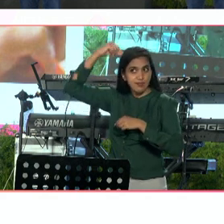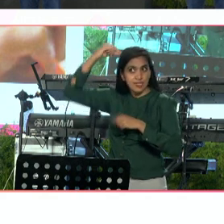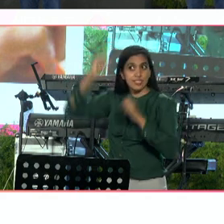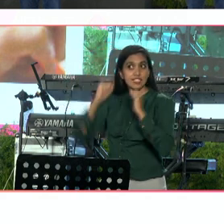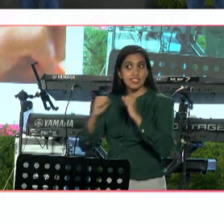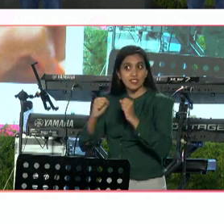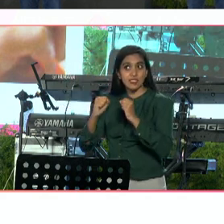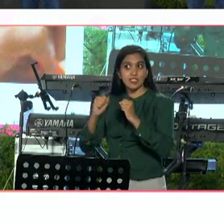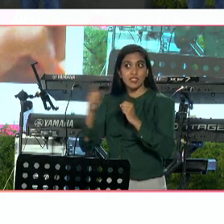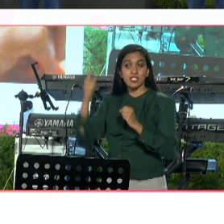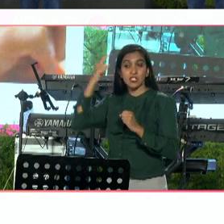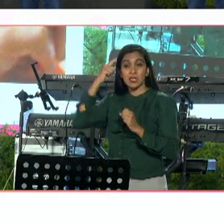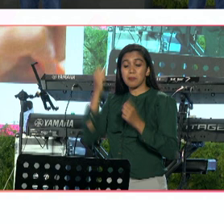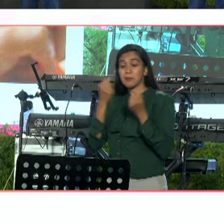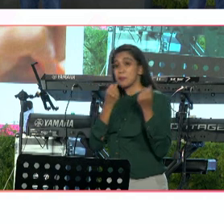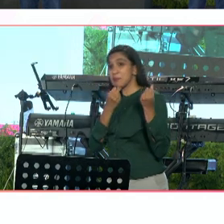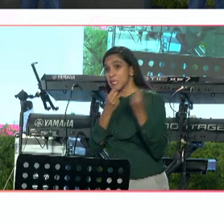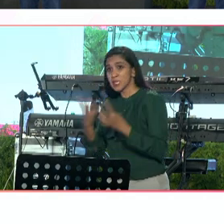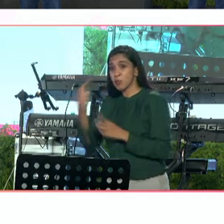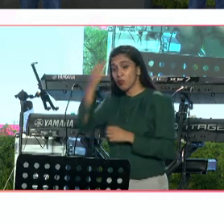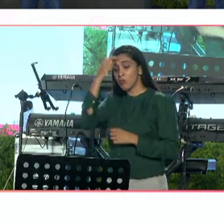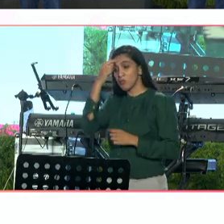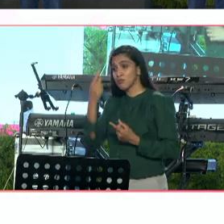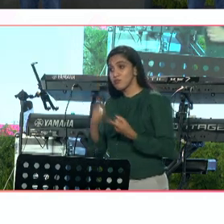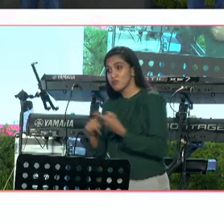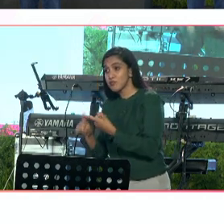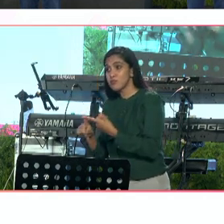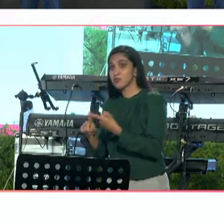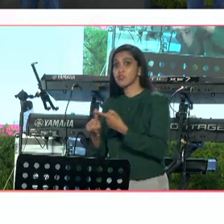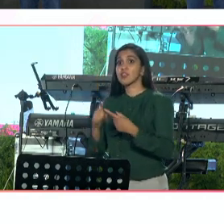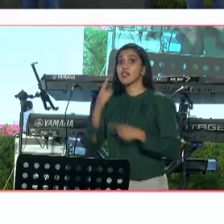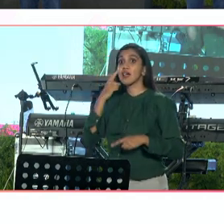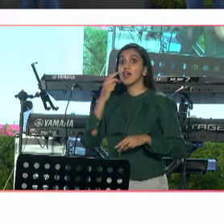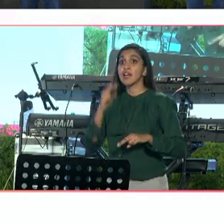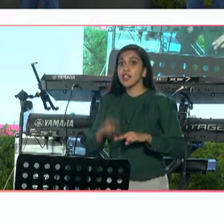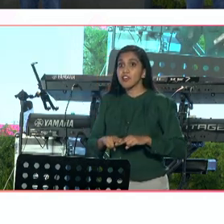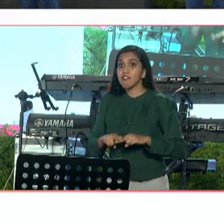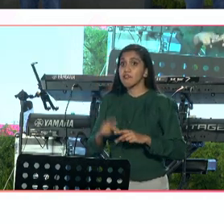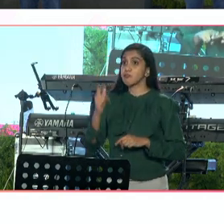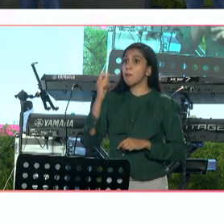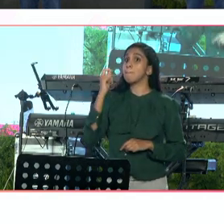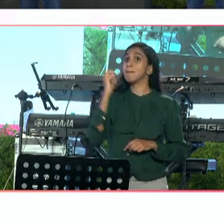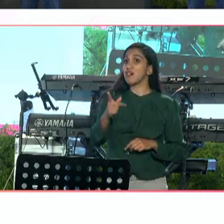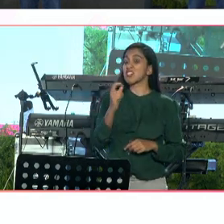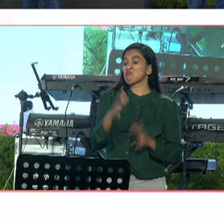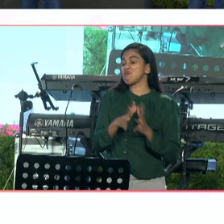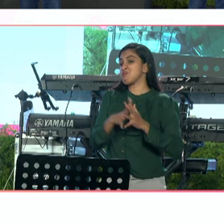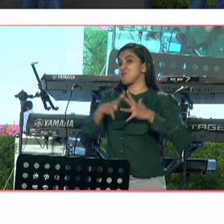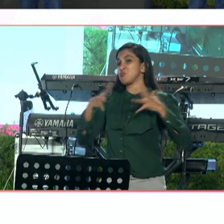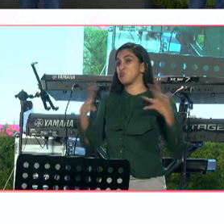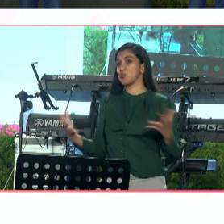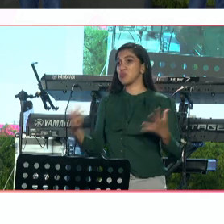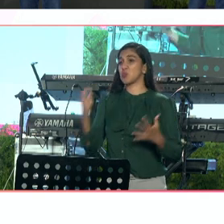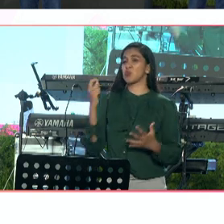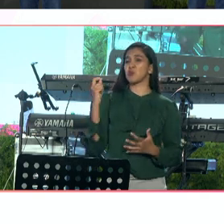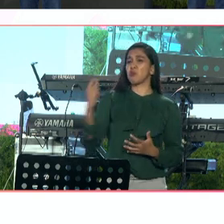many disadvantages. Mainly, it is very, very expensive. A hearing aid implant will cost them